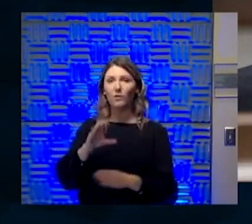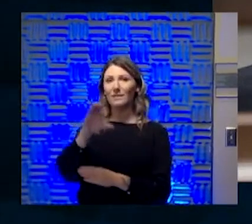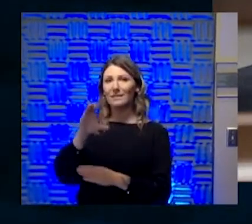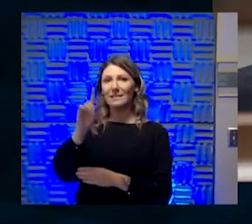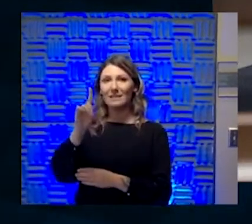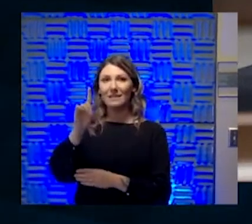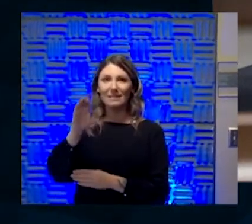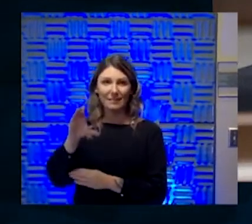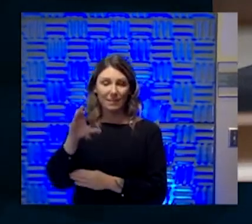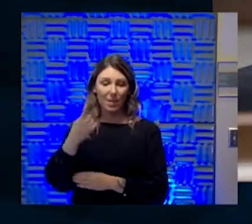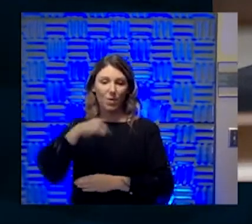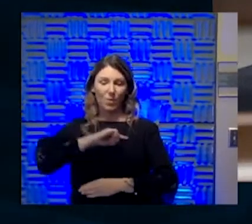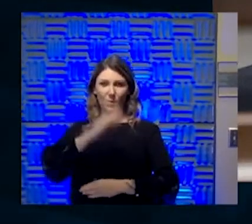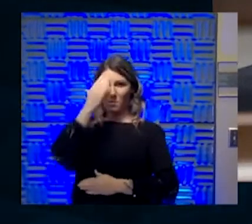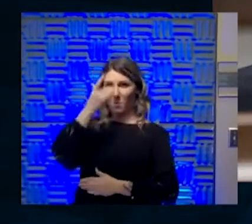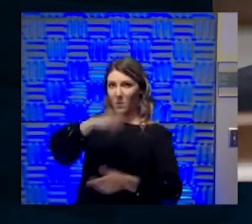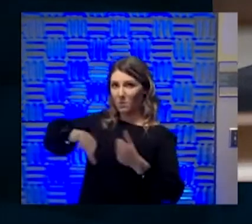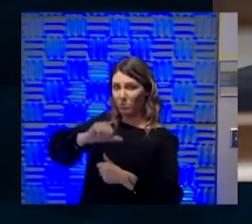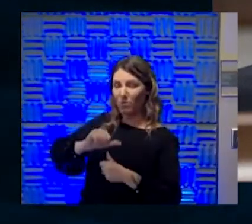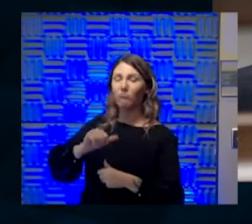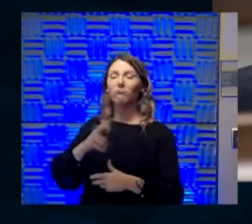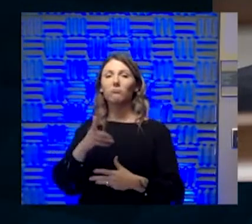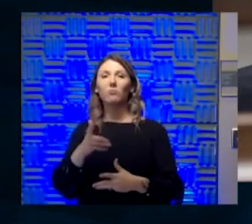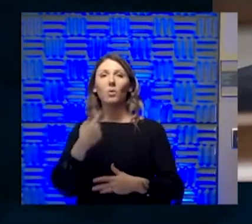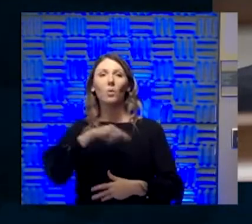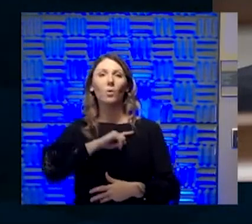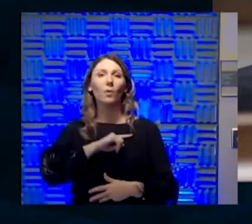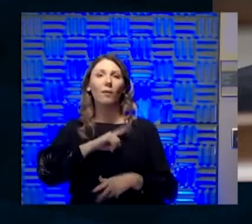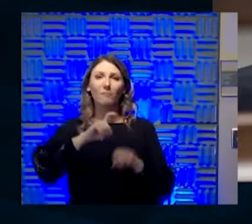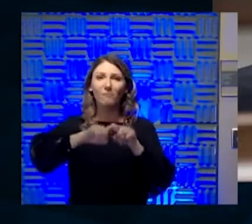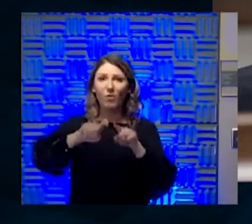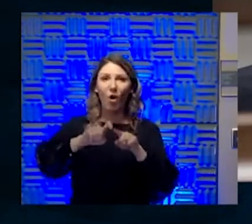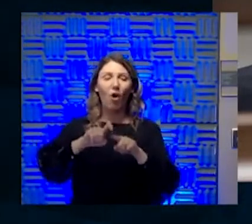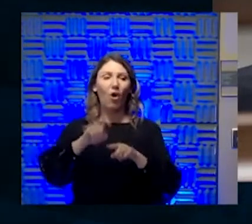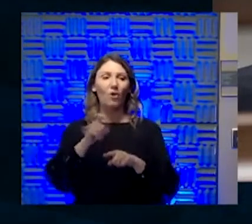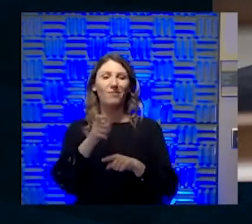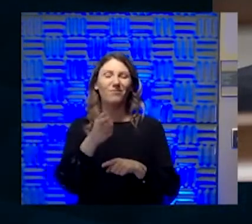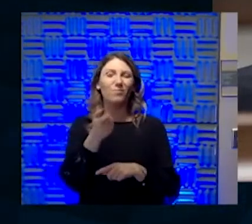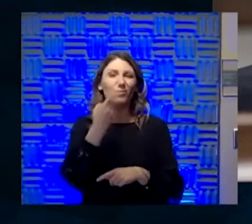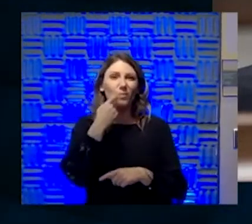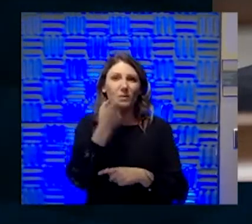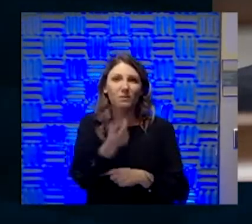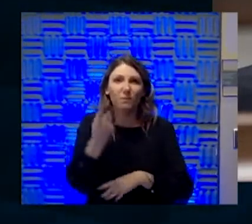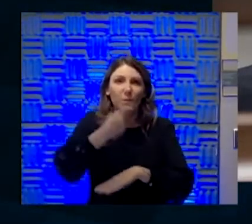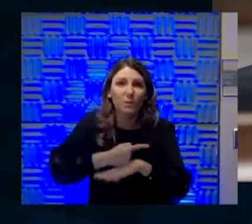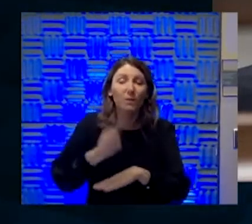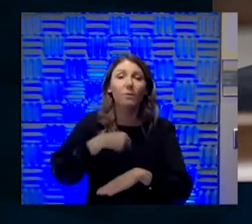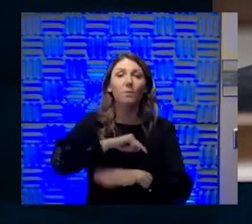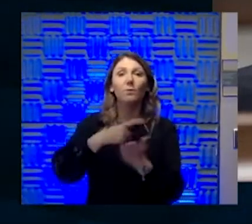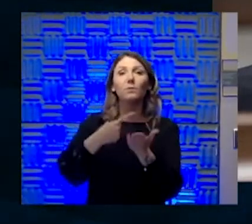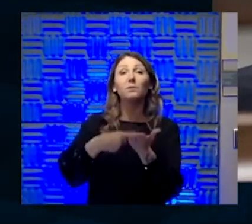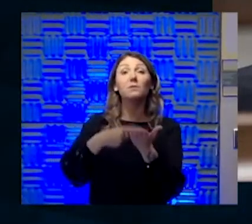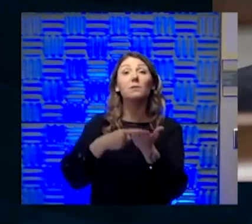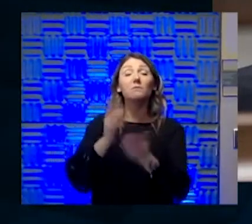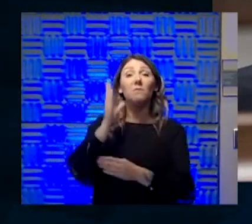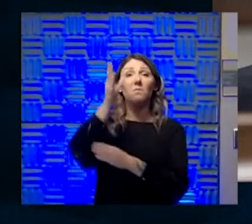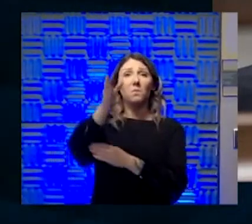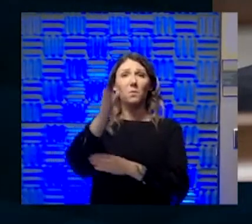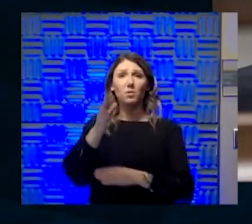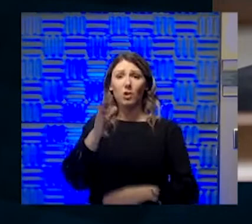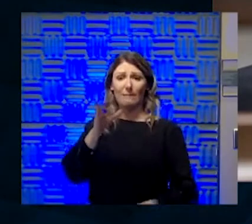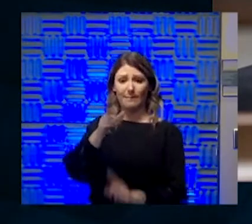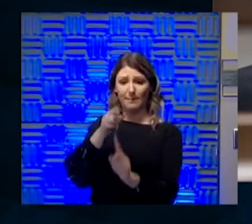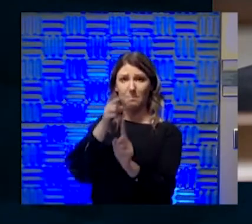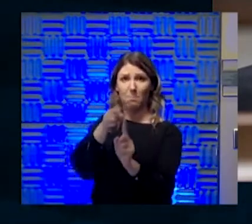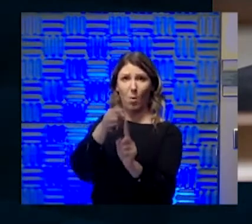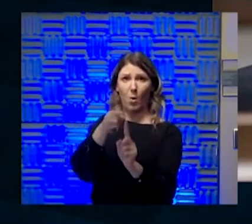well acquainted, and we had a telephone conversation the last couple of days. We were talking about the future, and his point to me